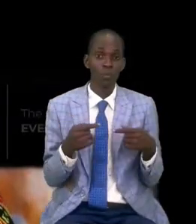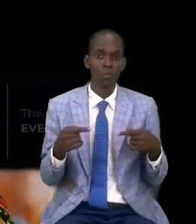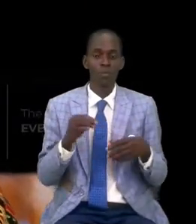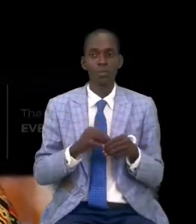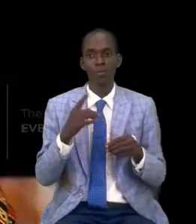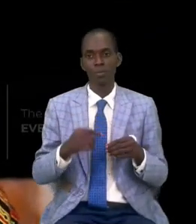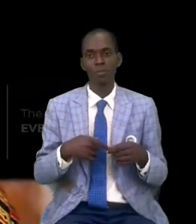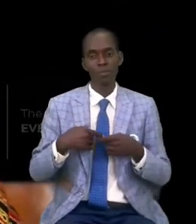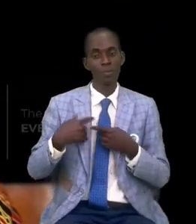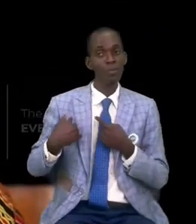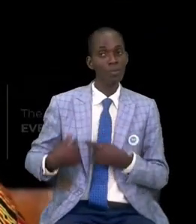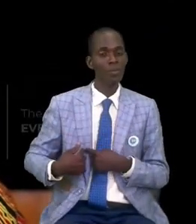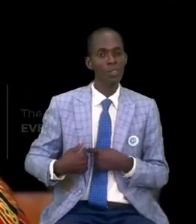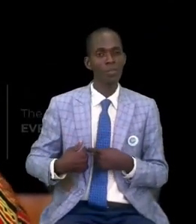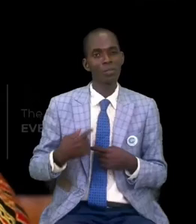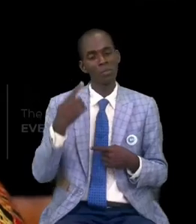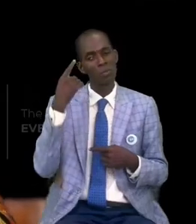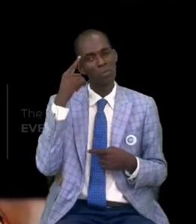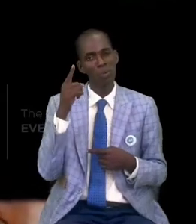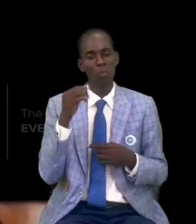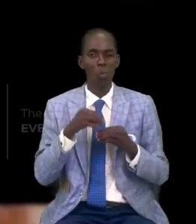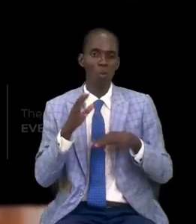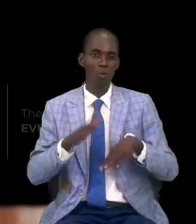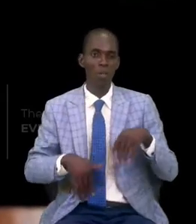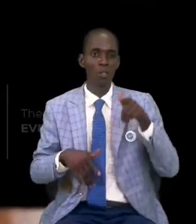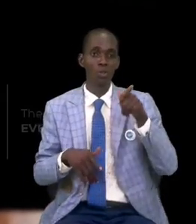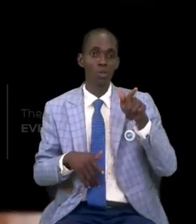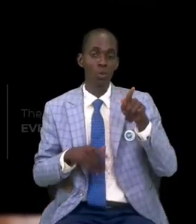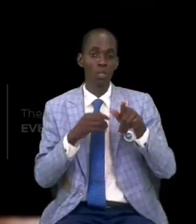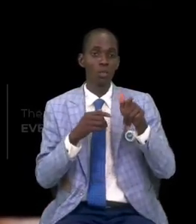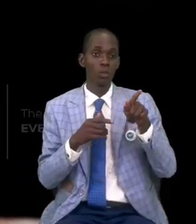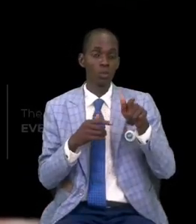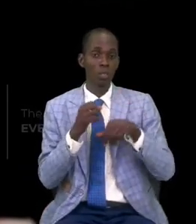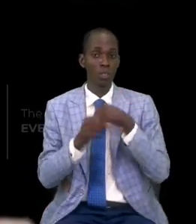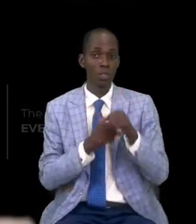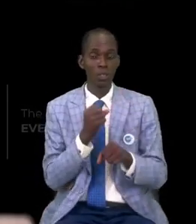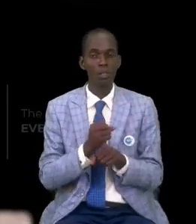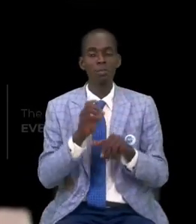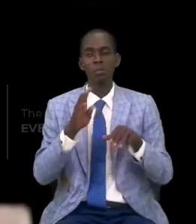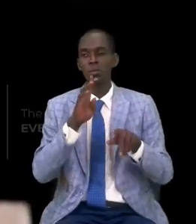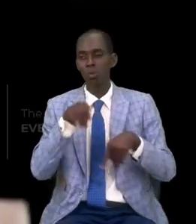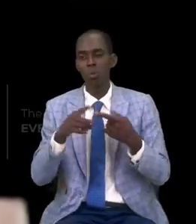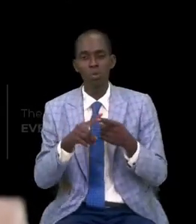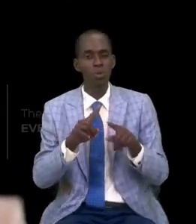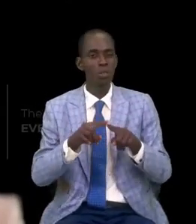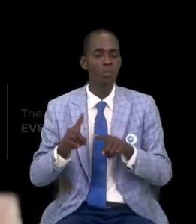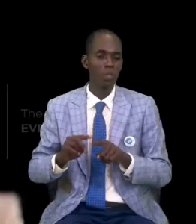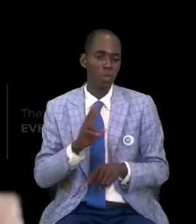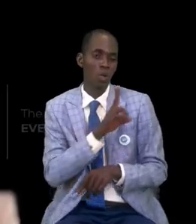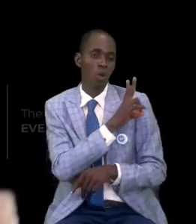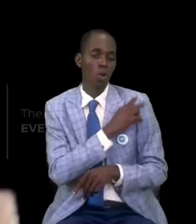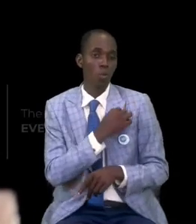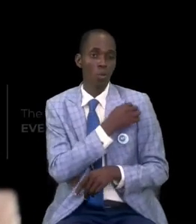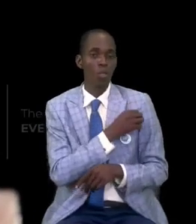I've been visiting many hospitals. The last one I went, the endoscope lab that did